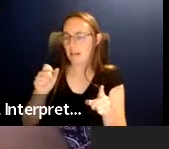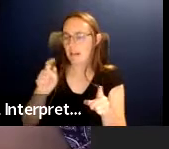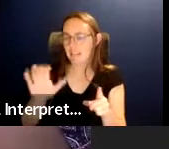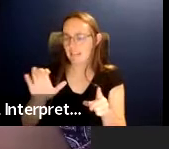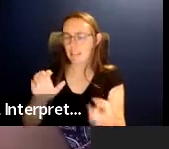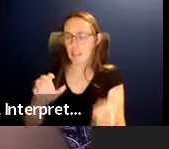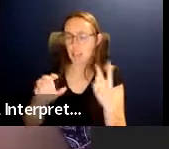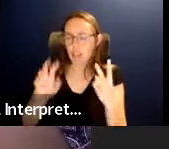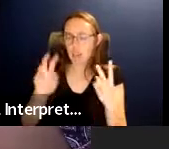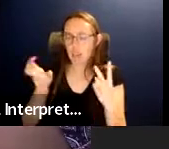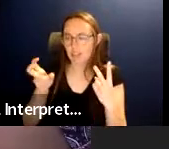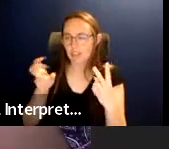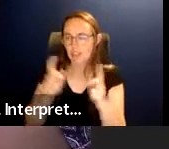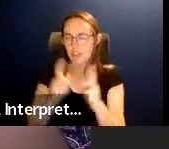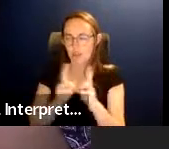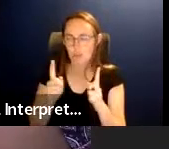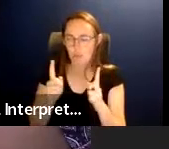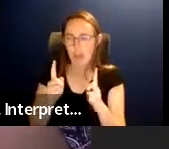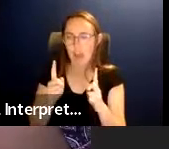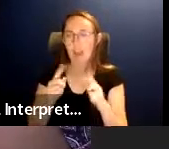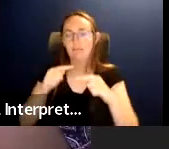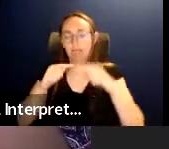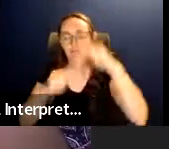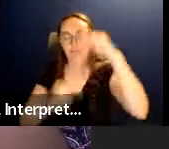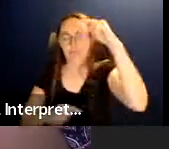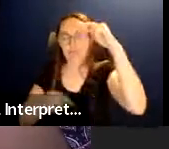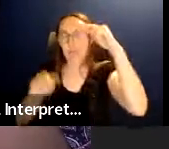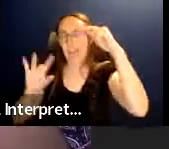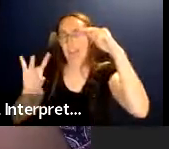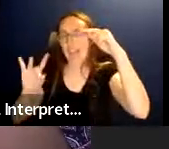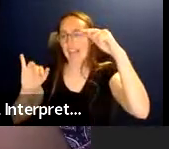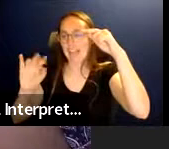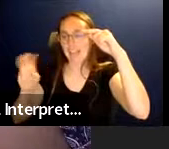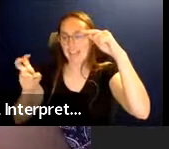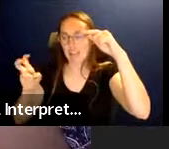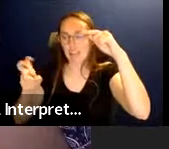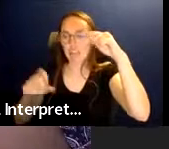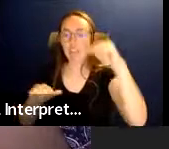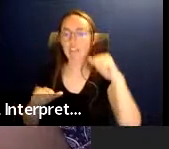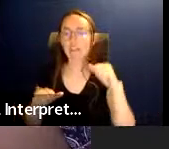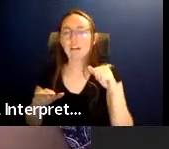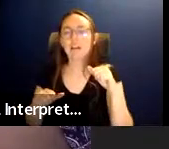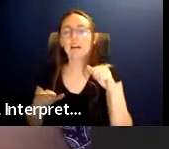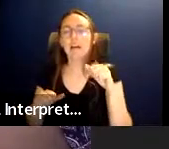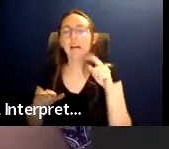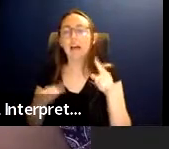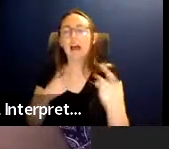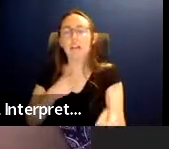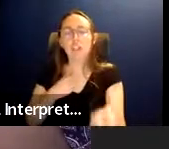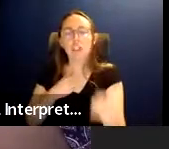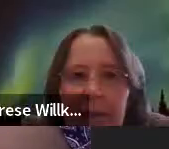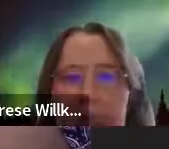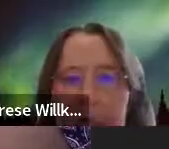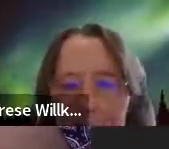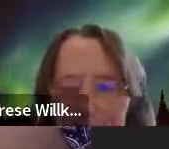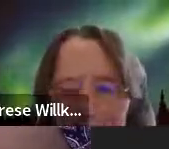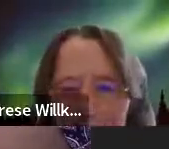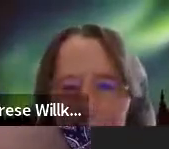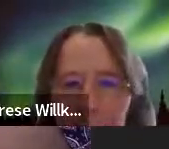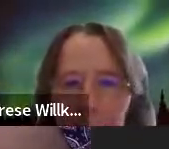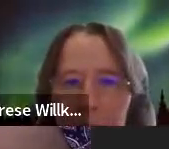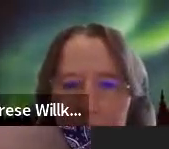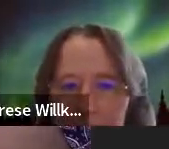2 inches wide by 8 inches long. And it has two pieces of double-sided